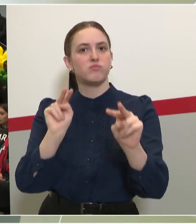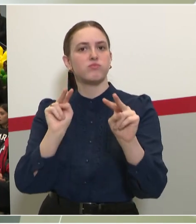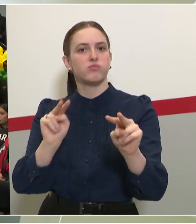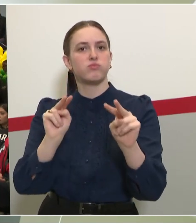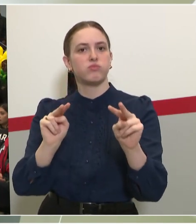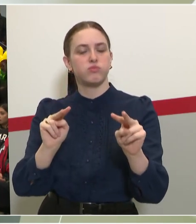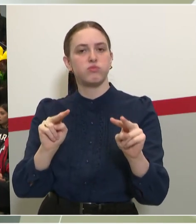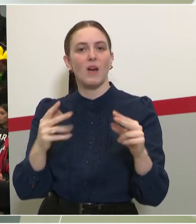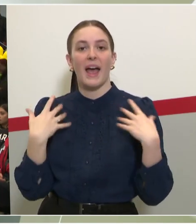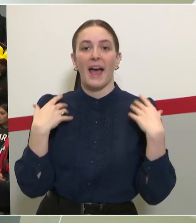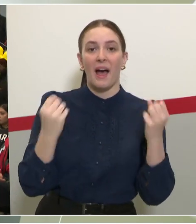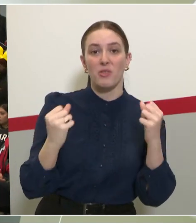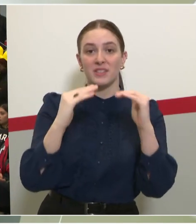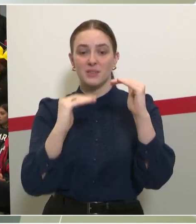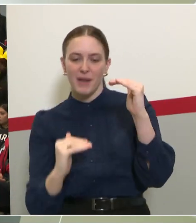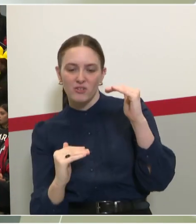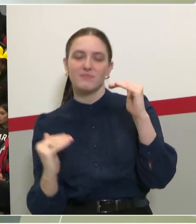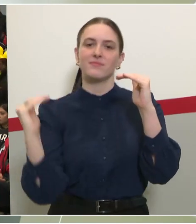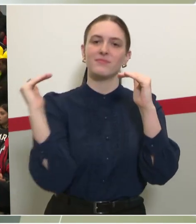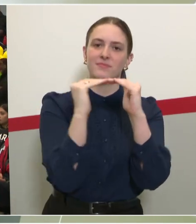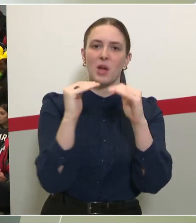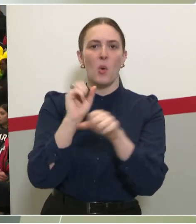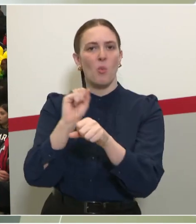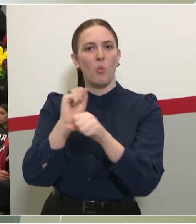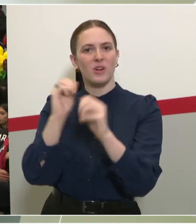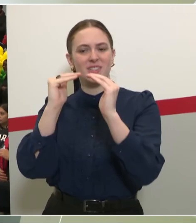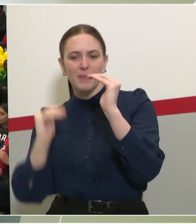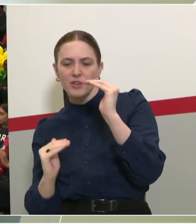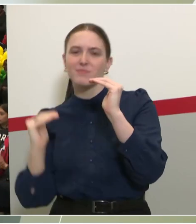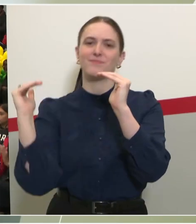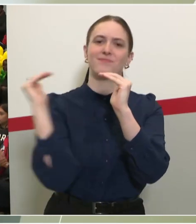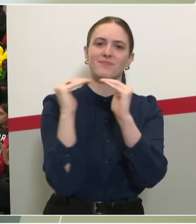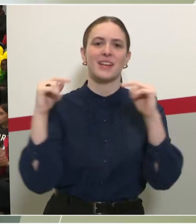disparities in Washington, D.C. Thank you.